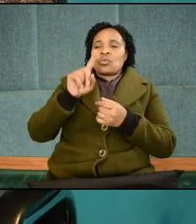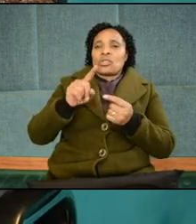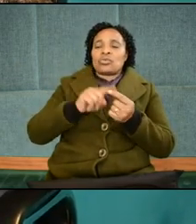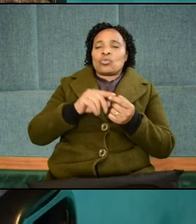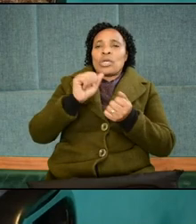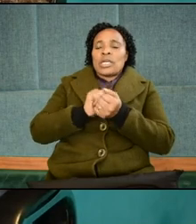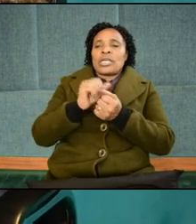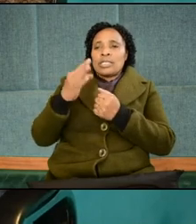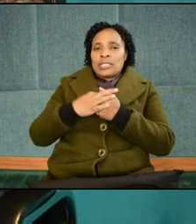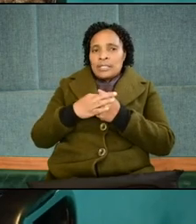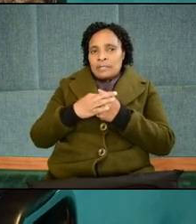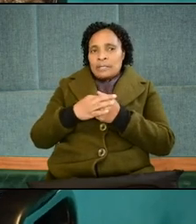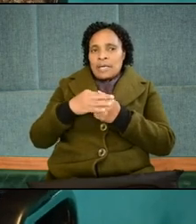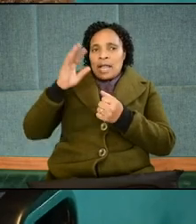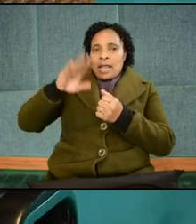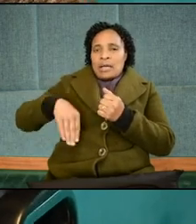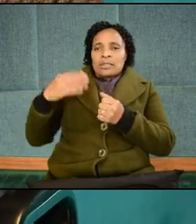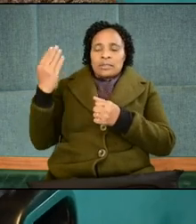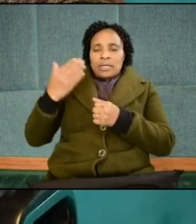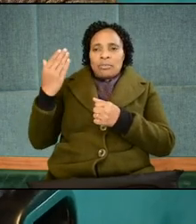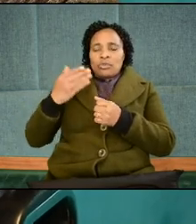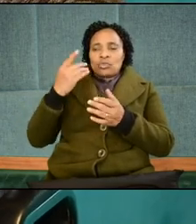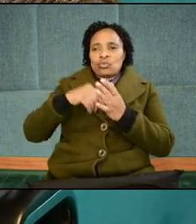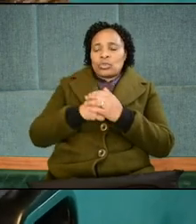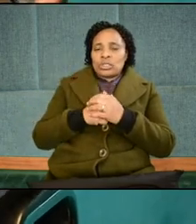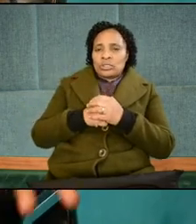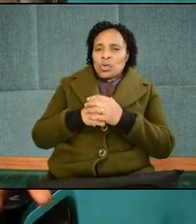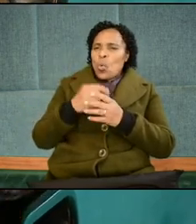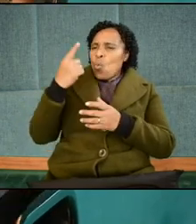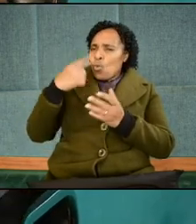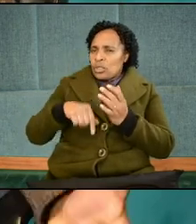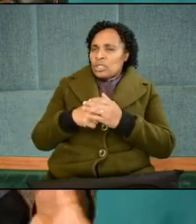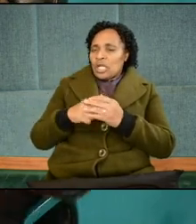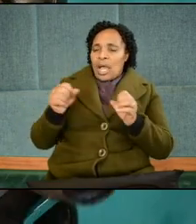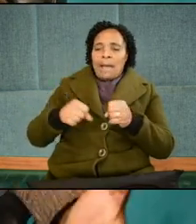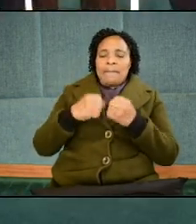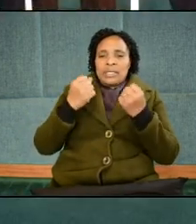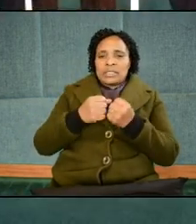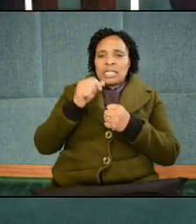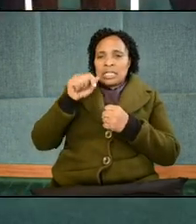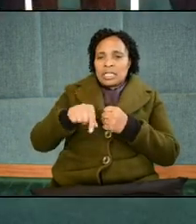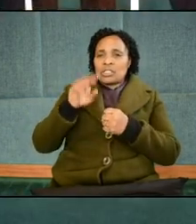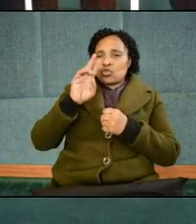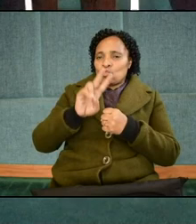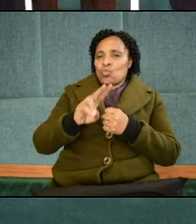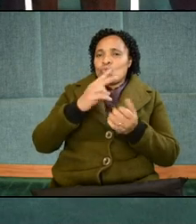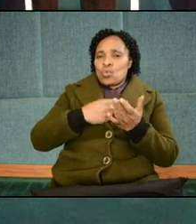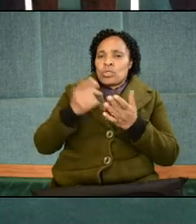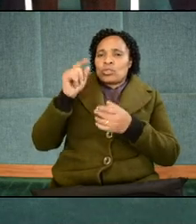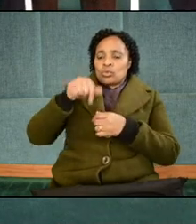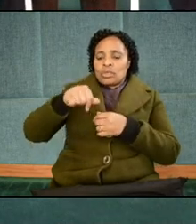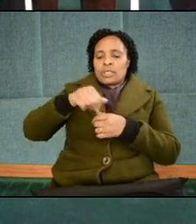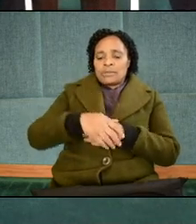18. I'll ask Salmon to just summarize for us what happens in this story today.